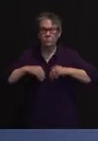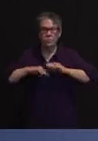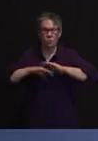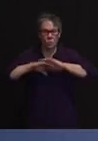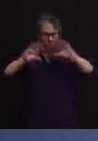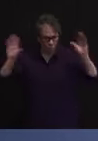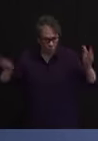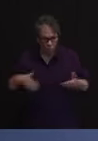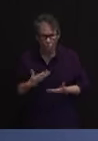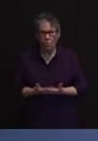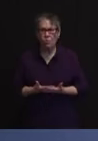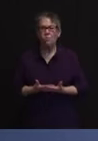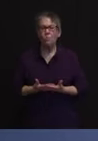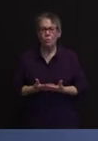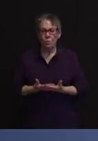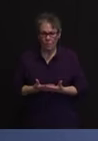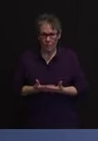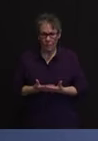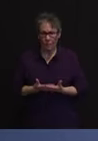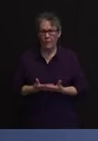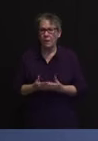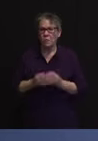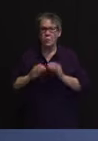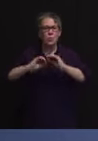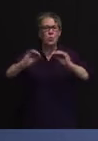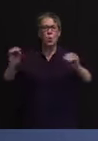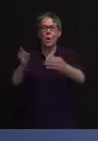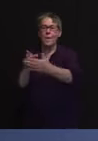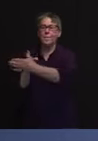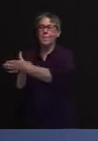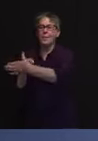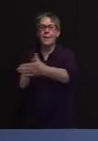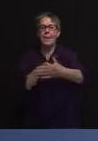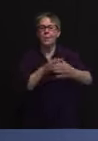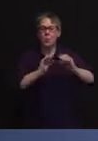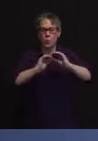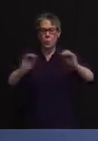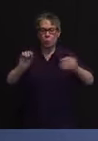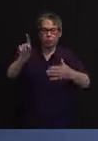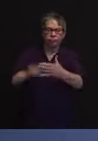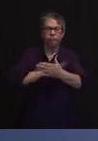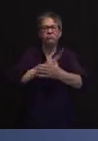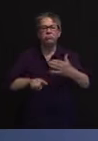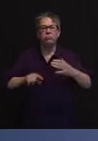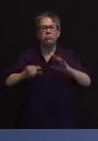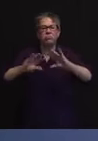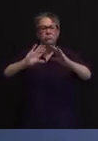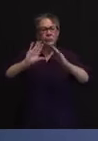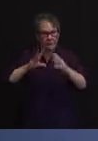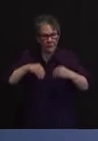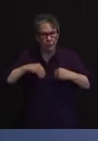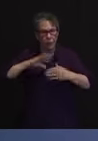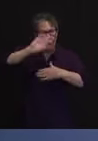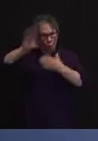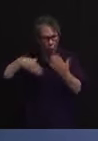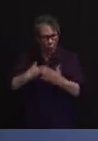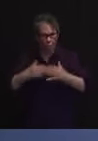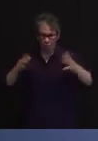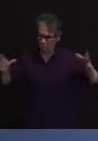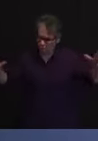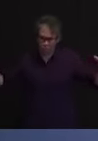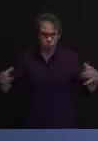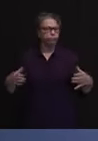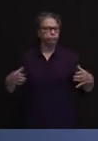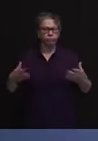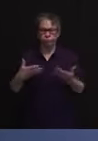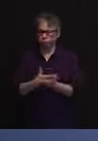socioeconomic or insurance status is explicitly avoided. And to the extent possible, those making